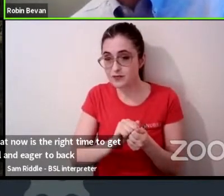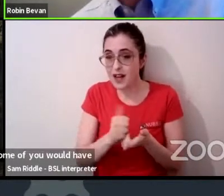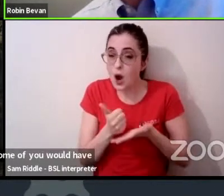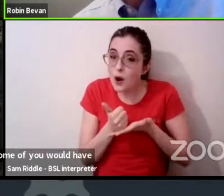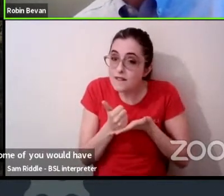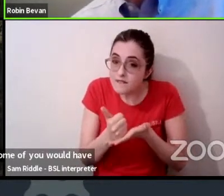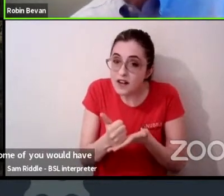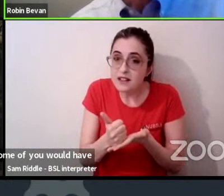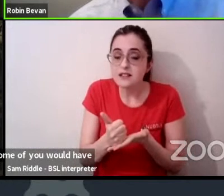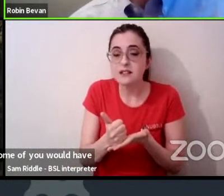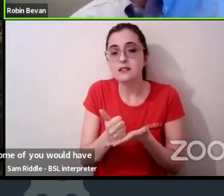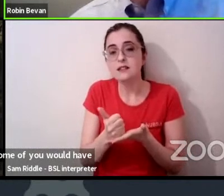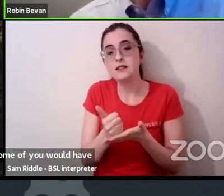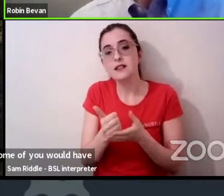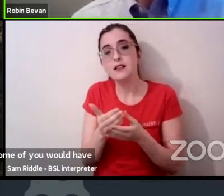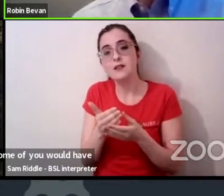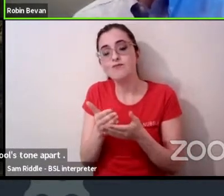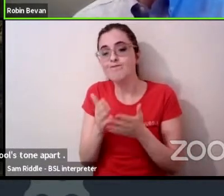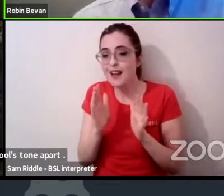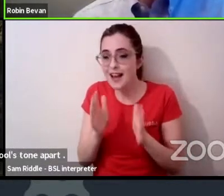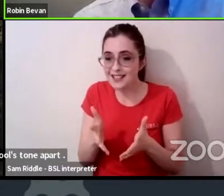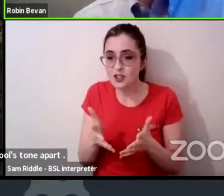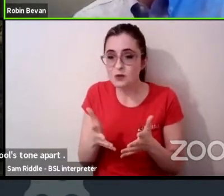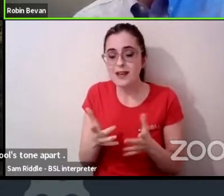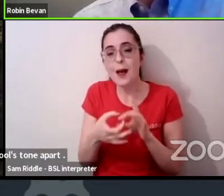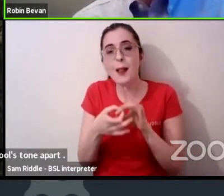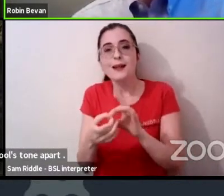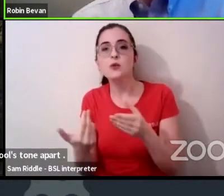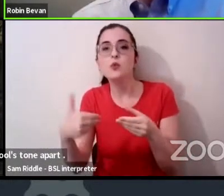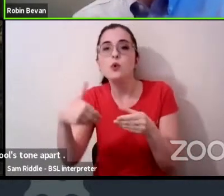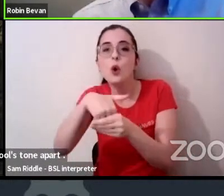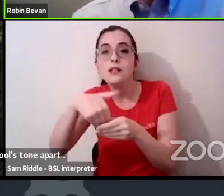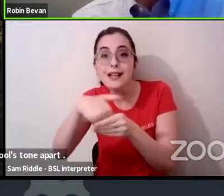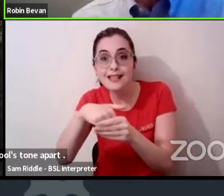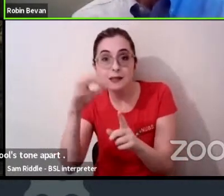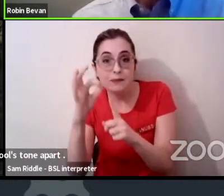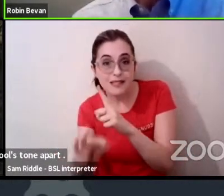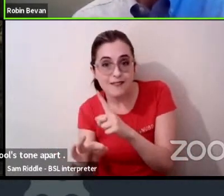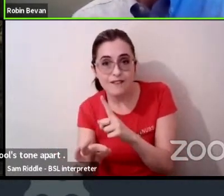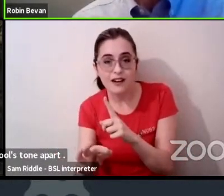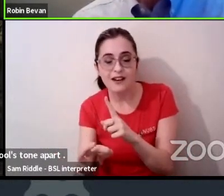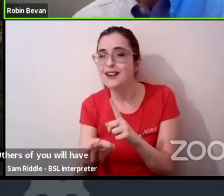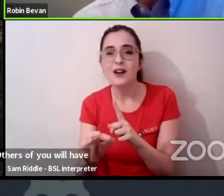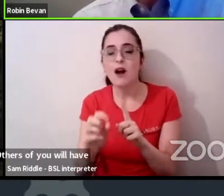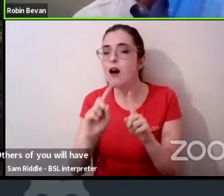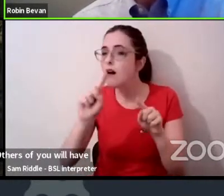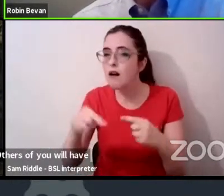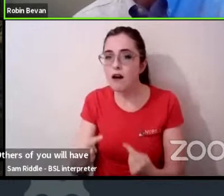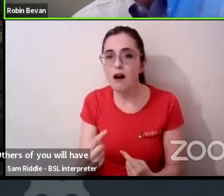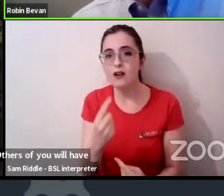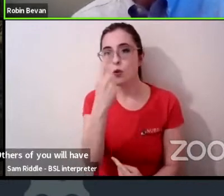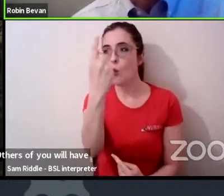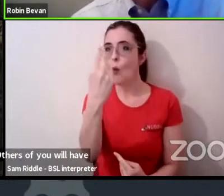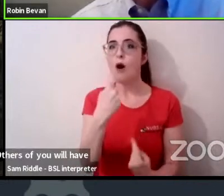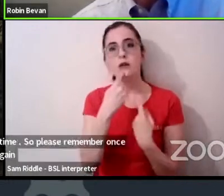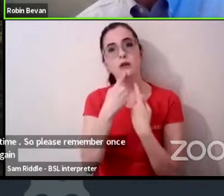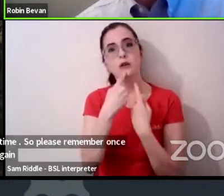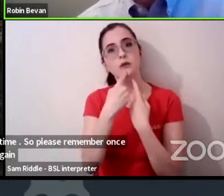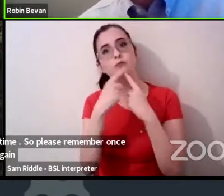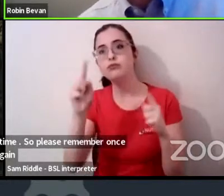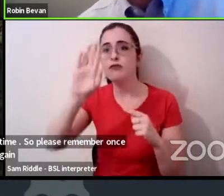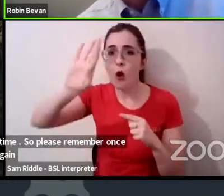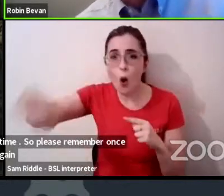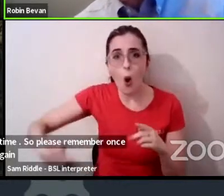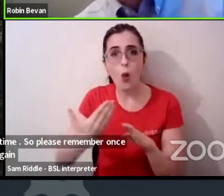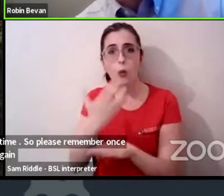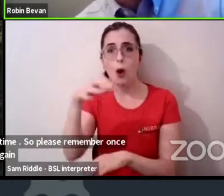and guidance tonight has to be context specific. We can't give one message for every workplace, but what we can do is